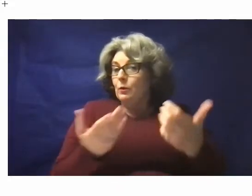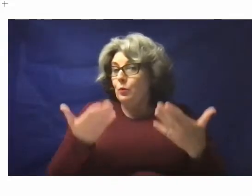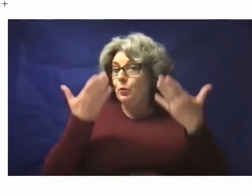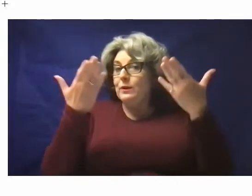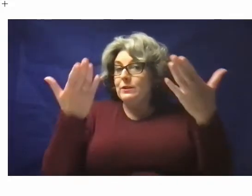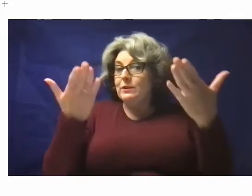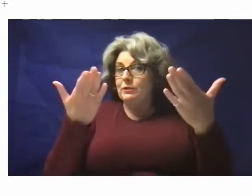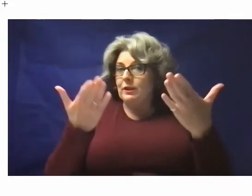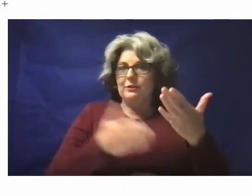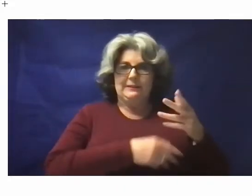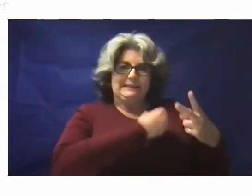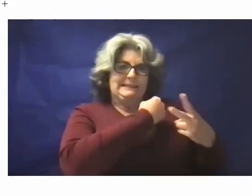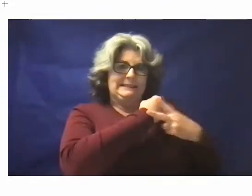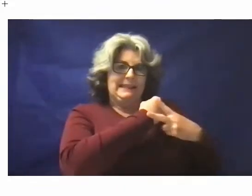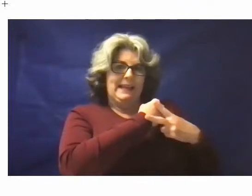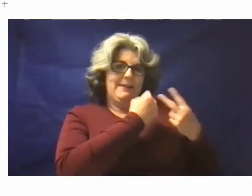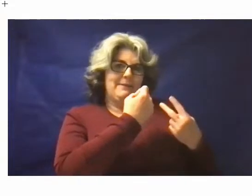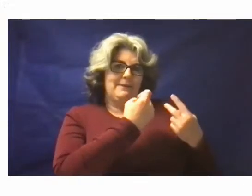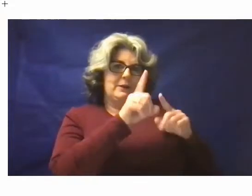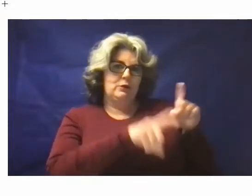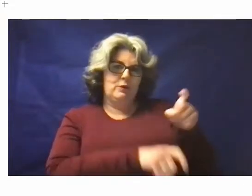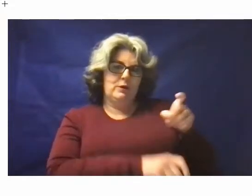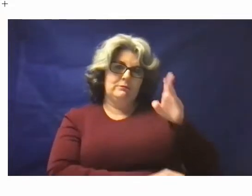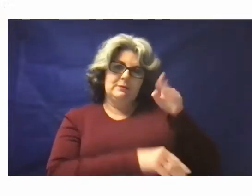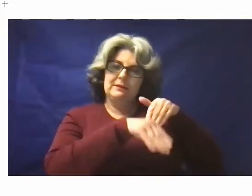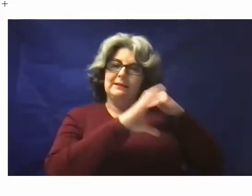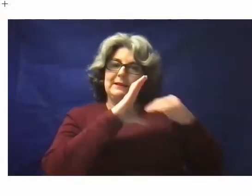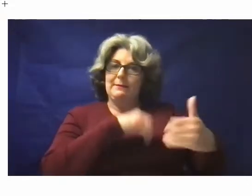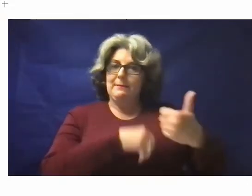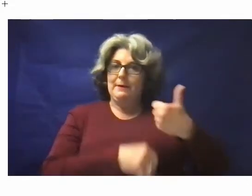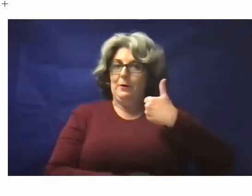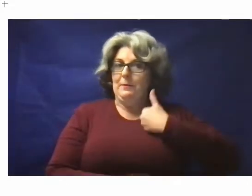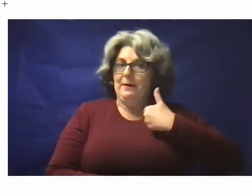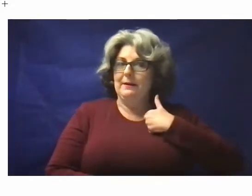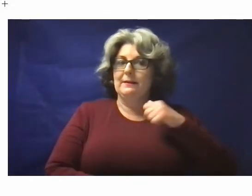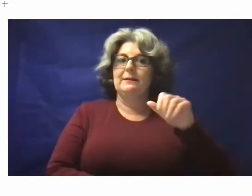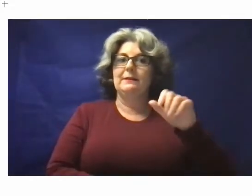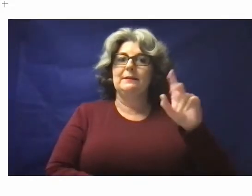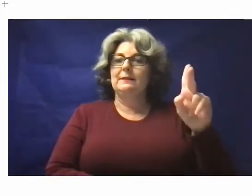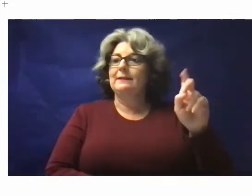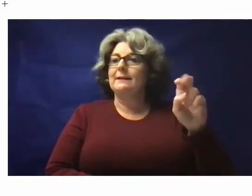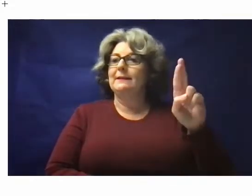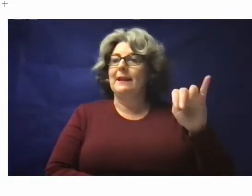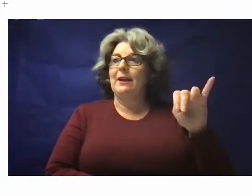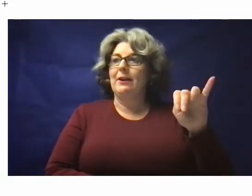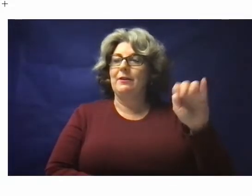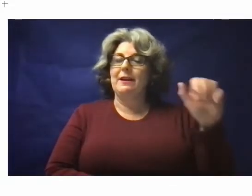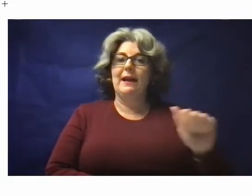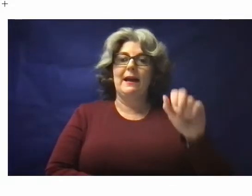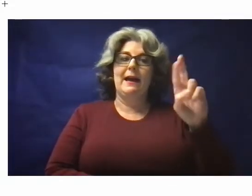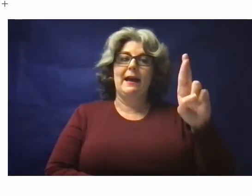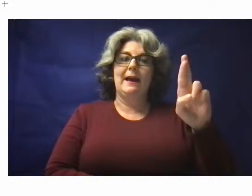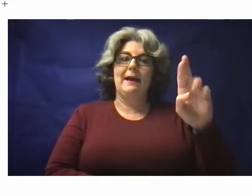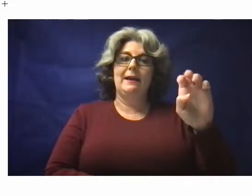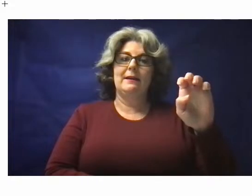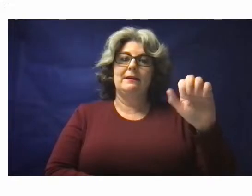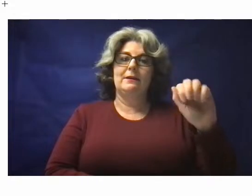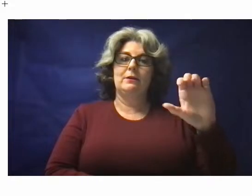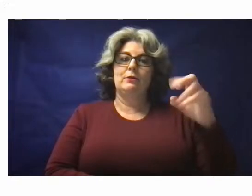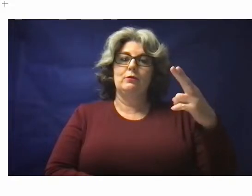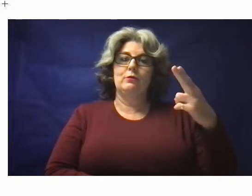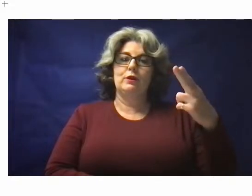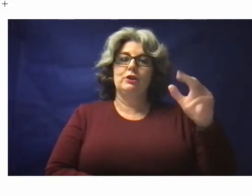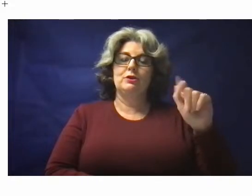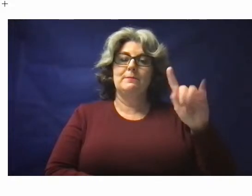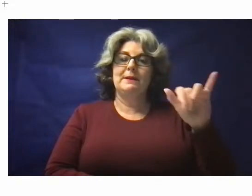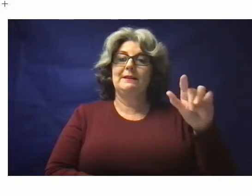those questions and send them directly to myself. So it's Kerri at reachability.org, Kerri, and